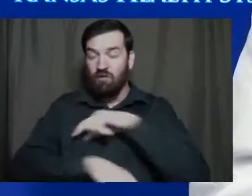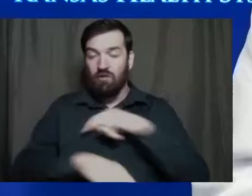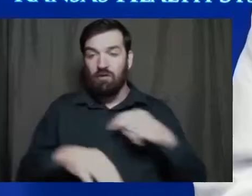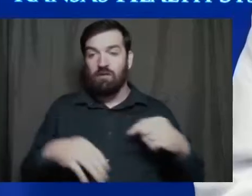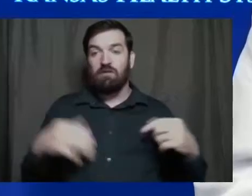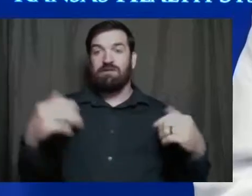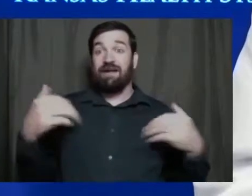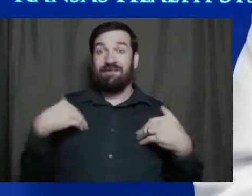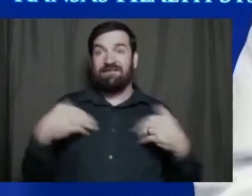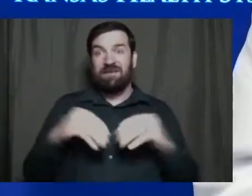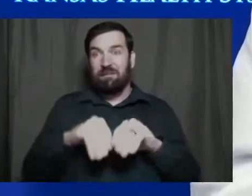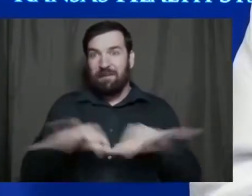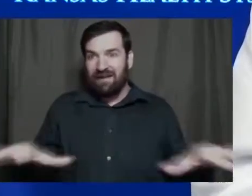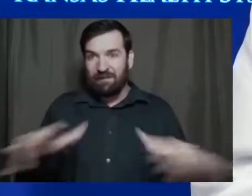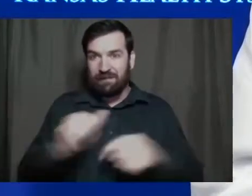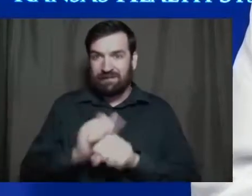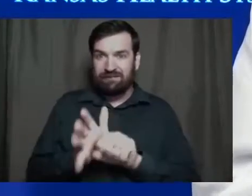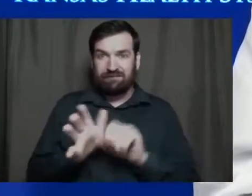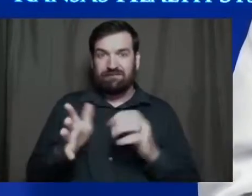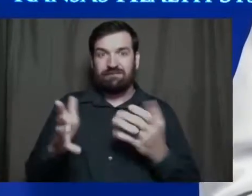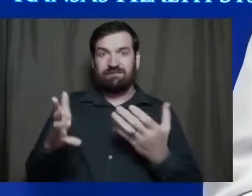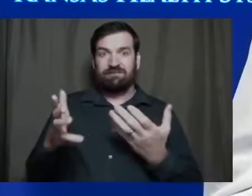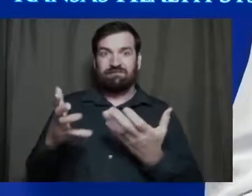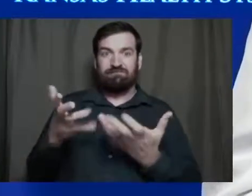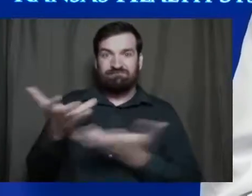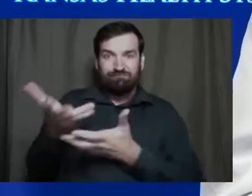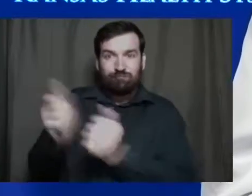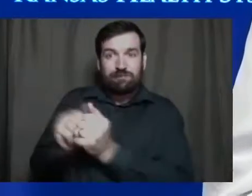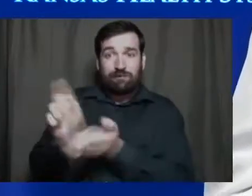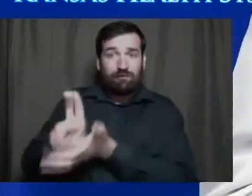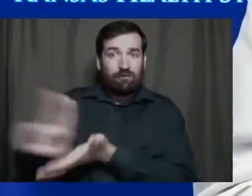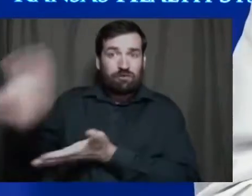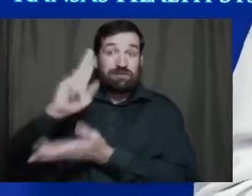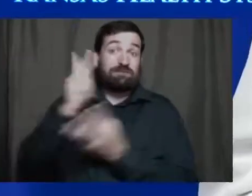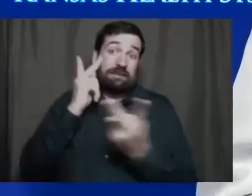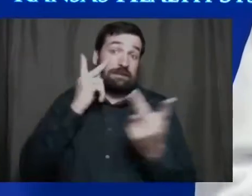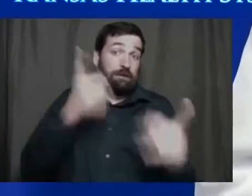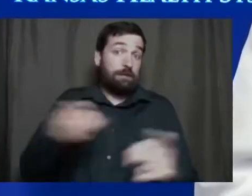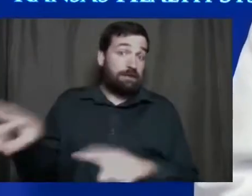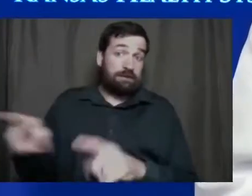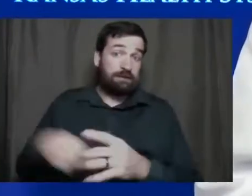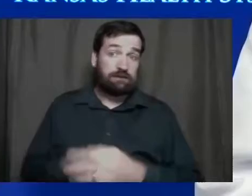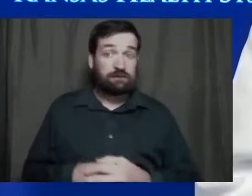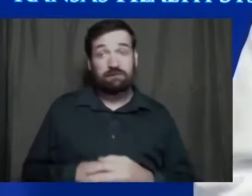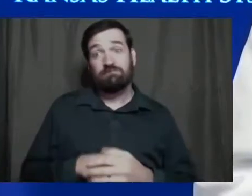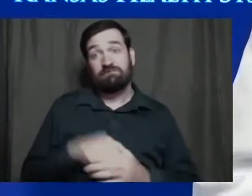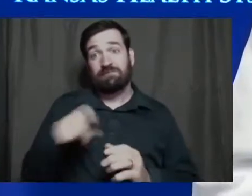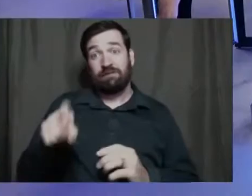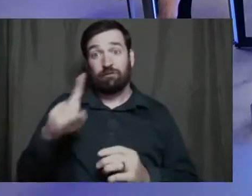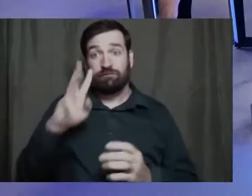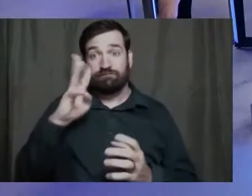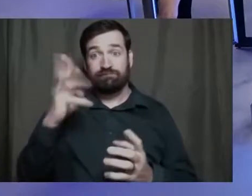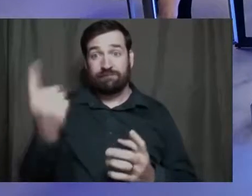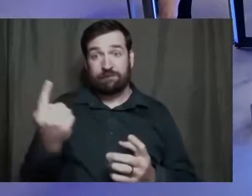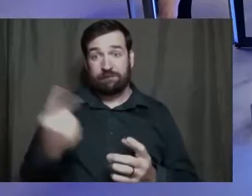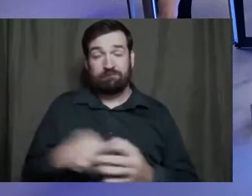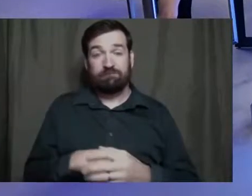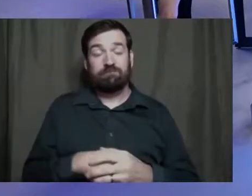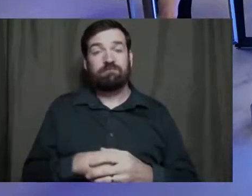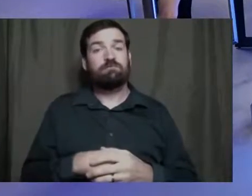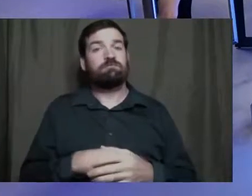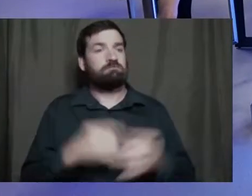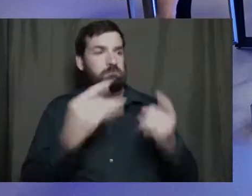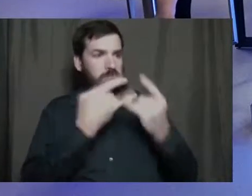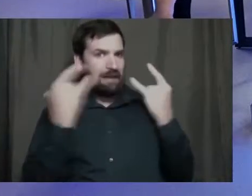advisory team that works with the university, and we're going to have to see where we are on this. And we got a couple of months. Hopefully it'll start to go back, get better. Put masks on and be really